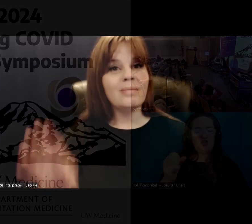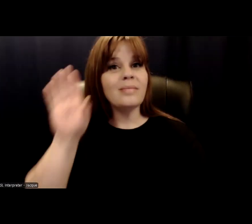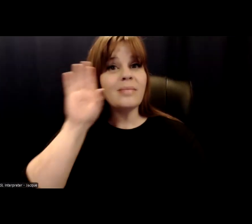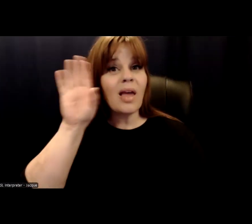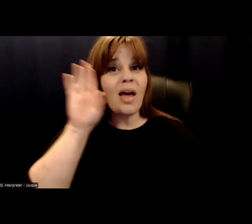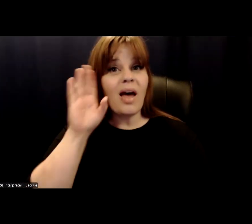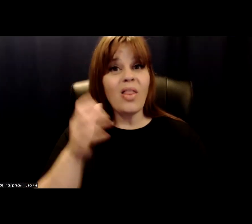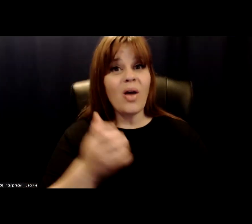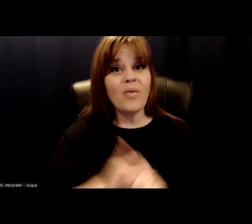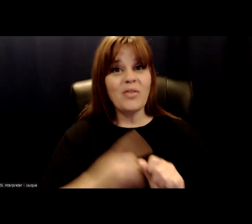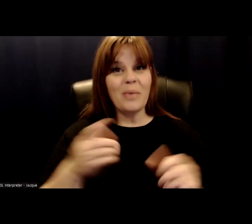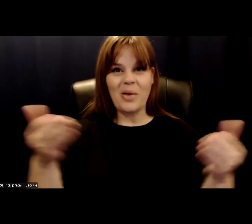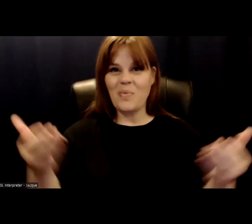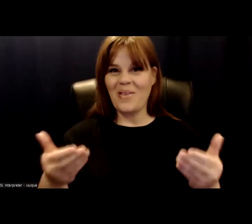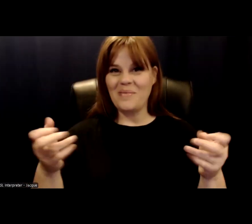Welcome back.